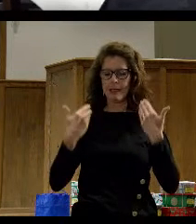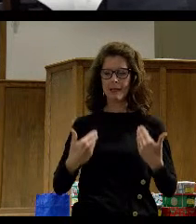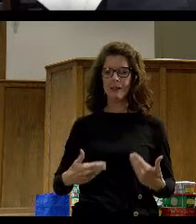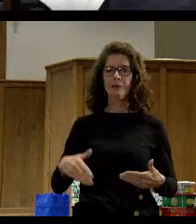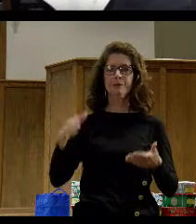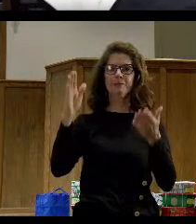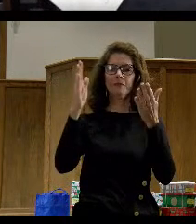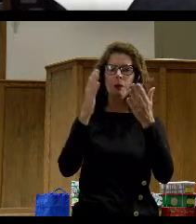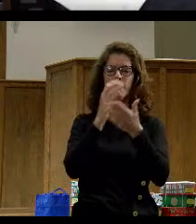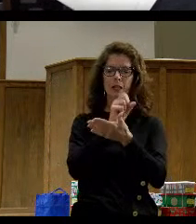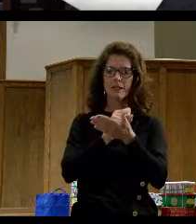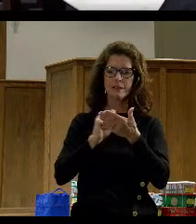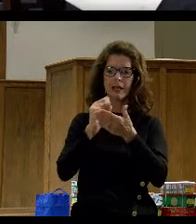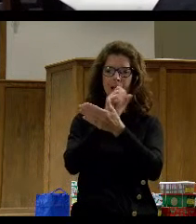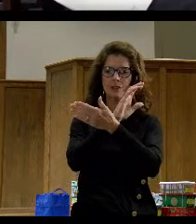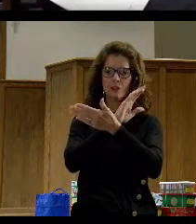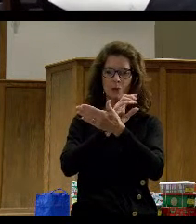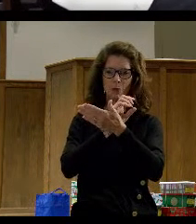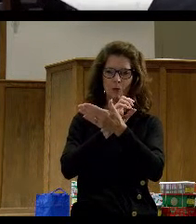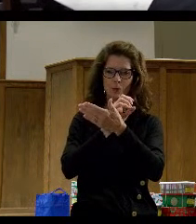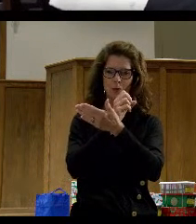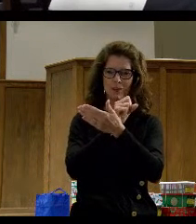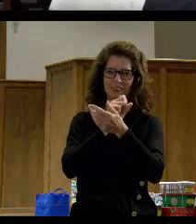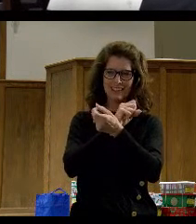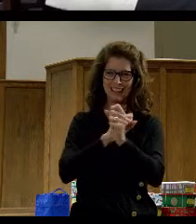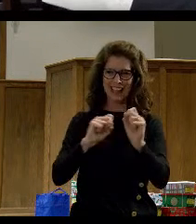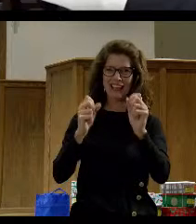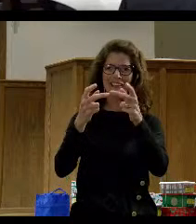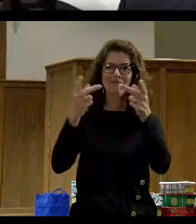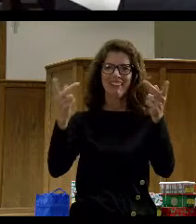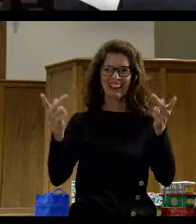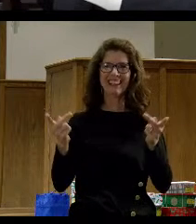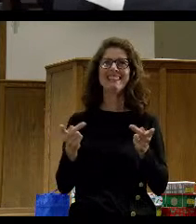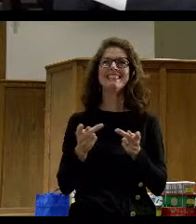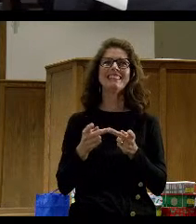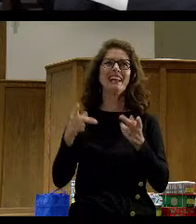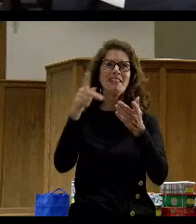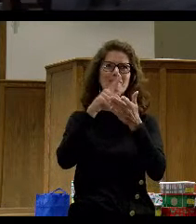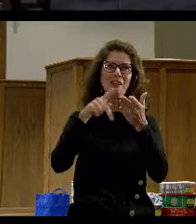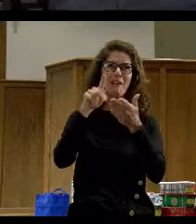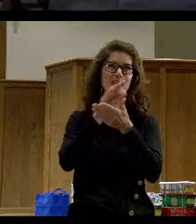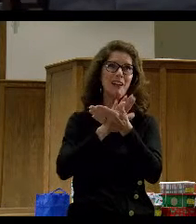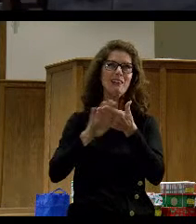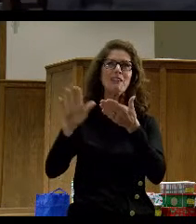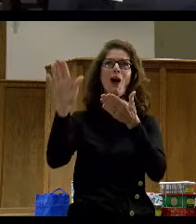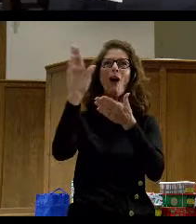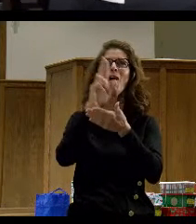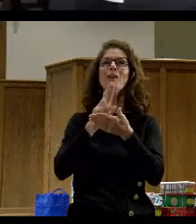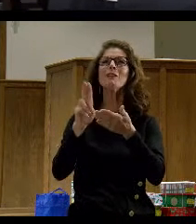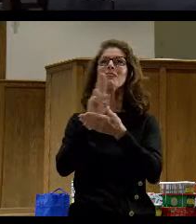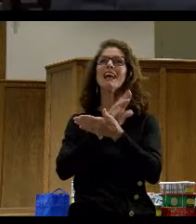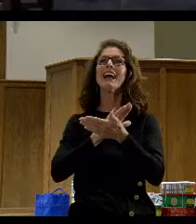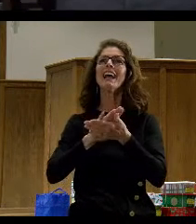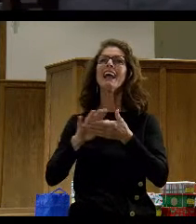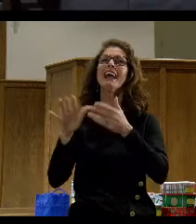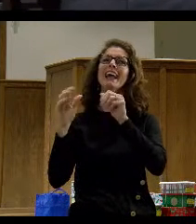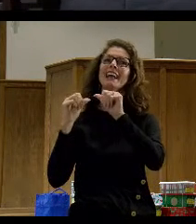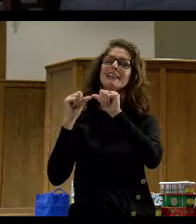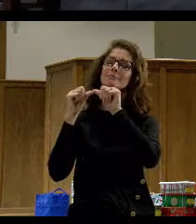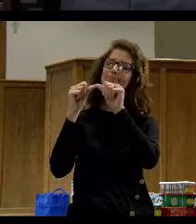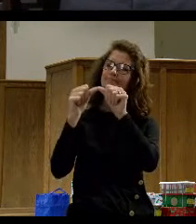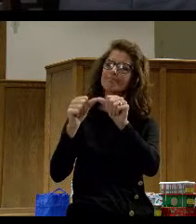me sanctuary, pure and holy, tried and